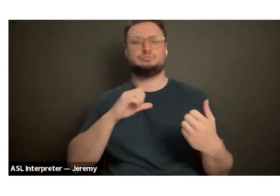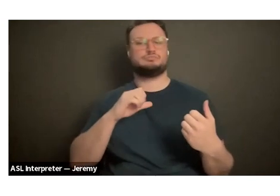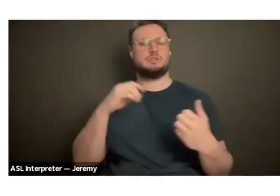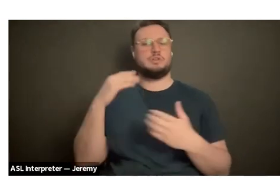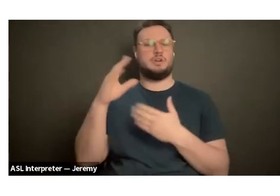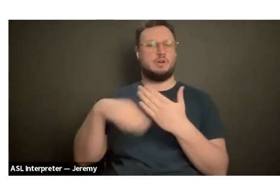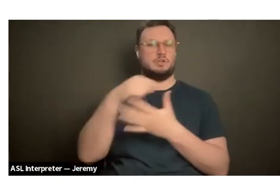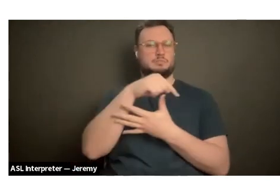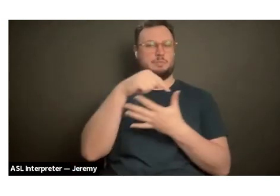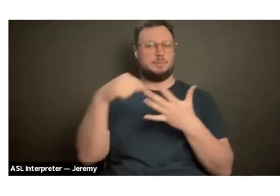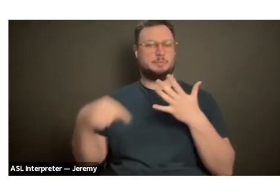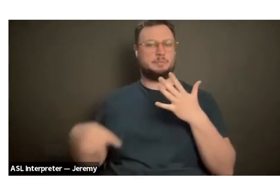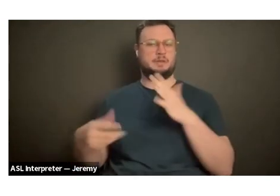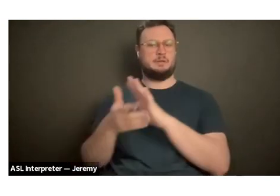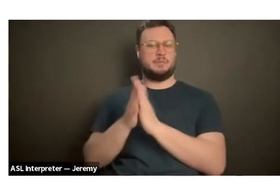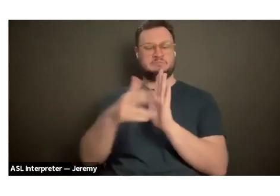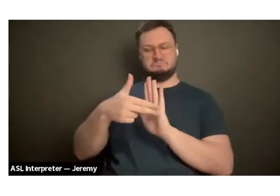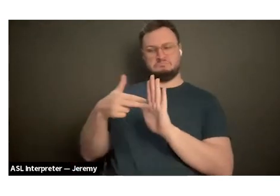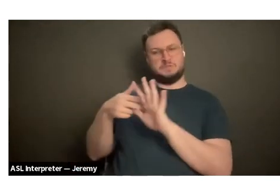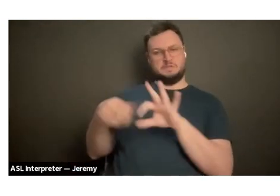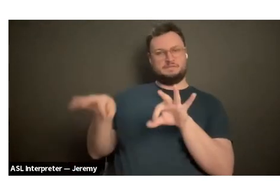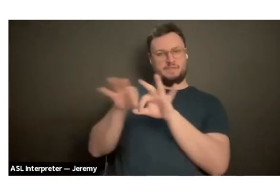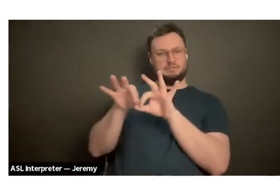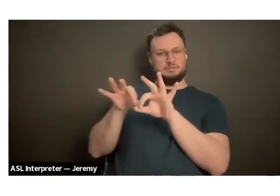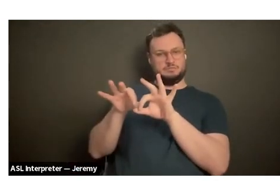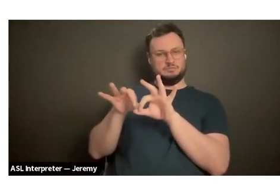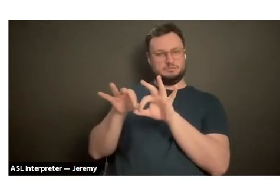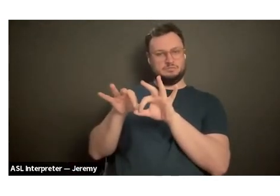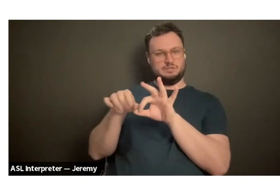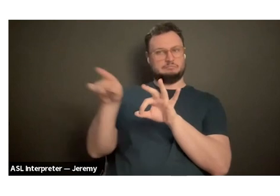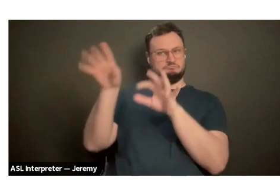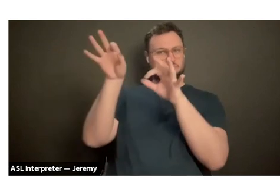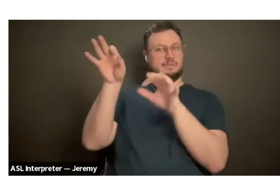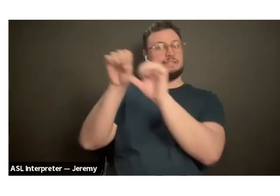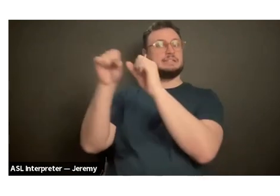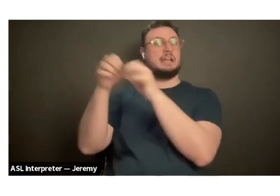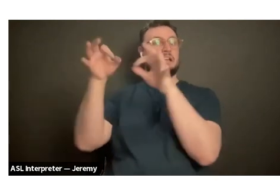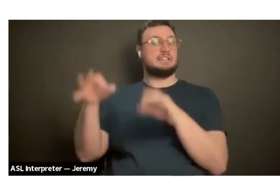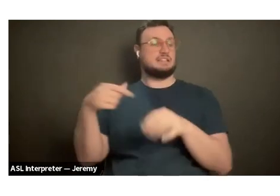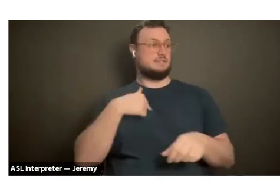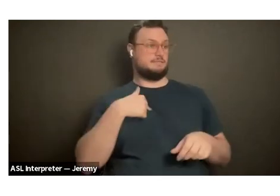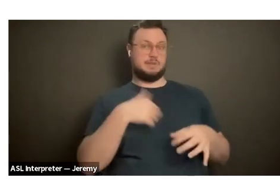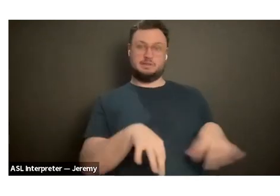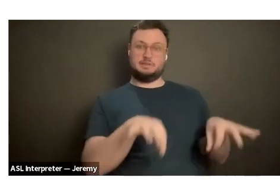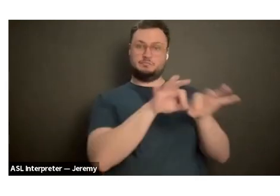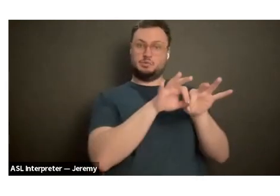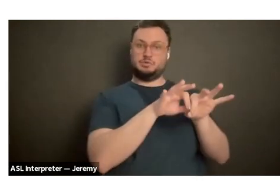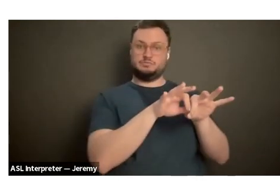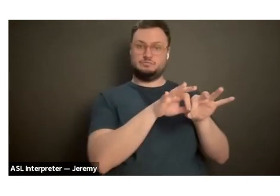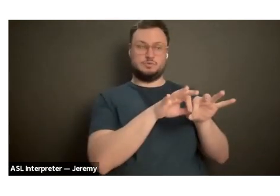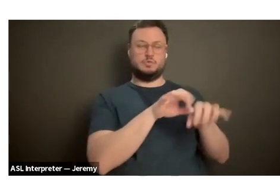do not have to be disabled to experience ableism. I'm going to read that last sentence again because I think